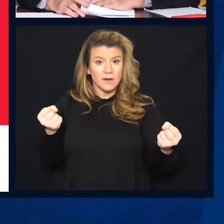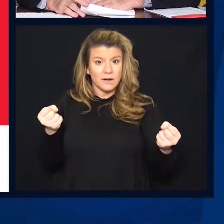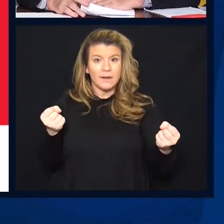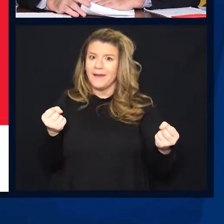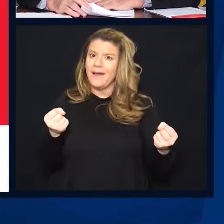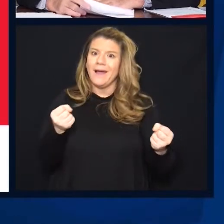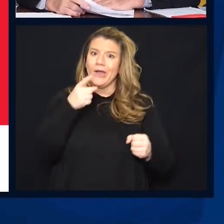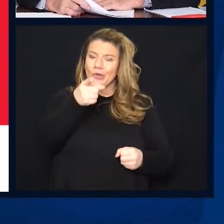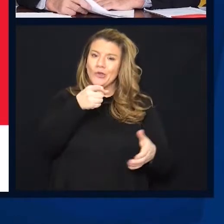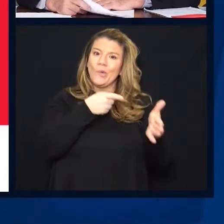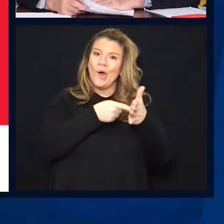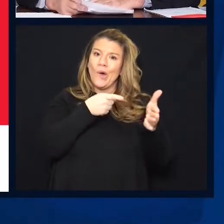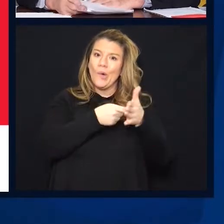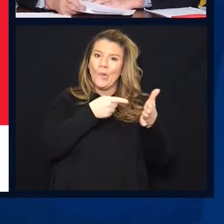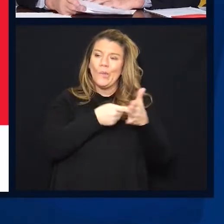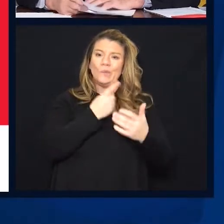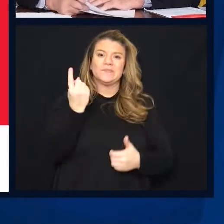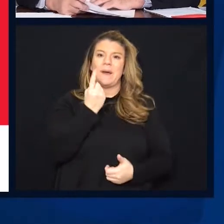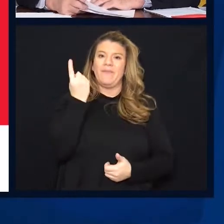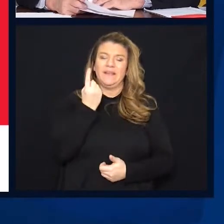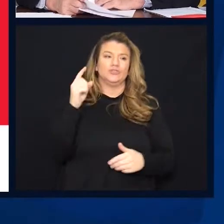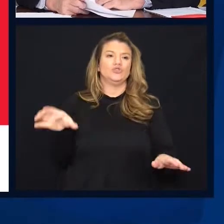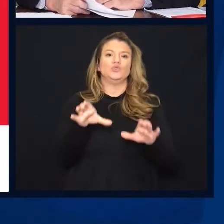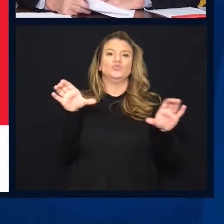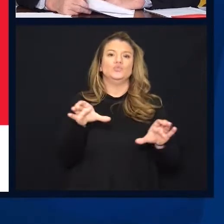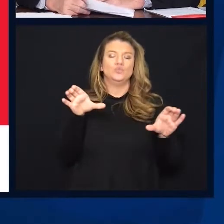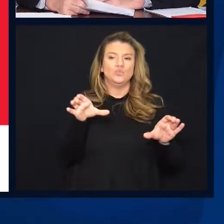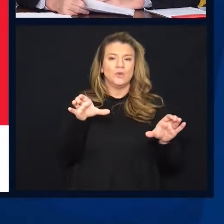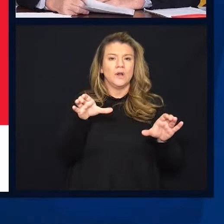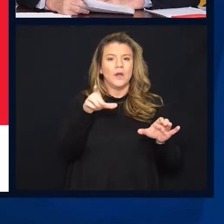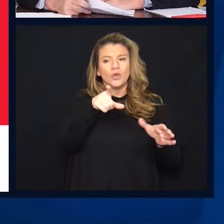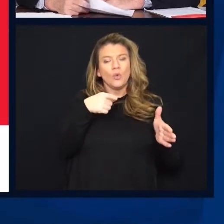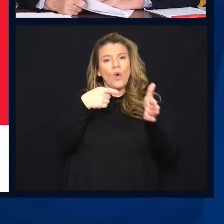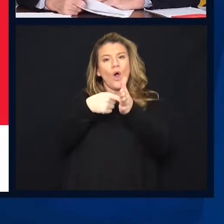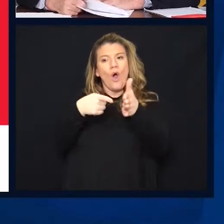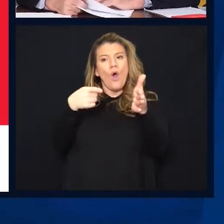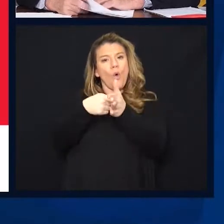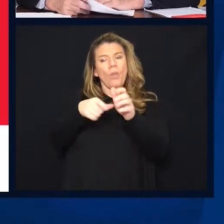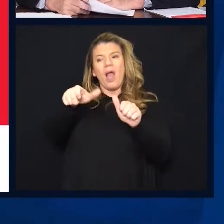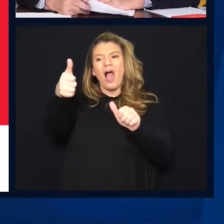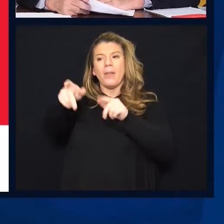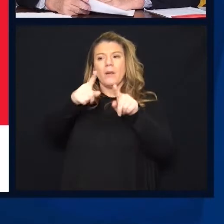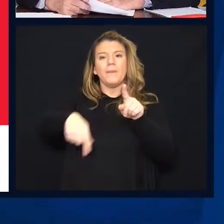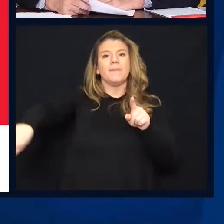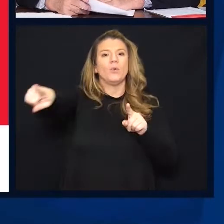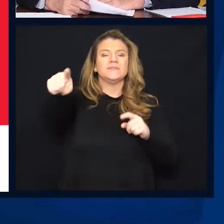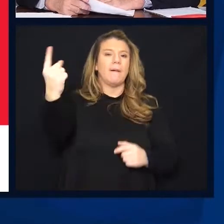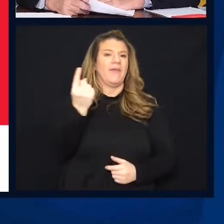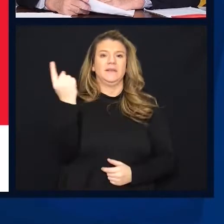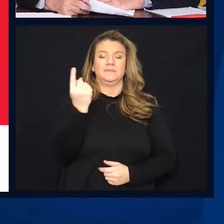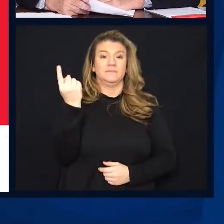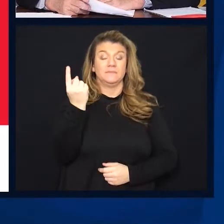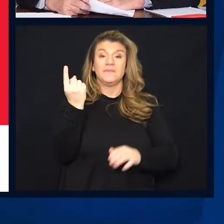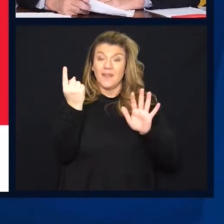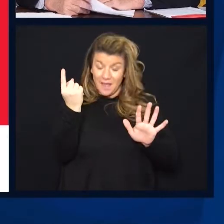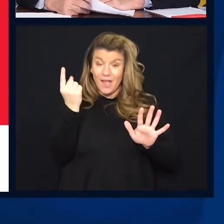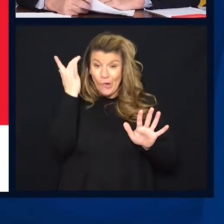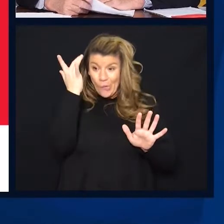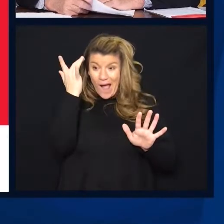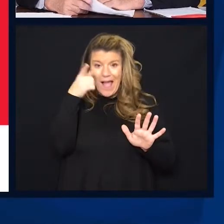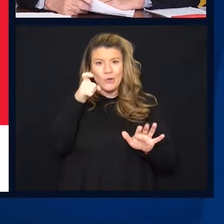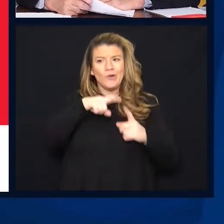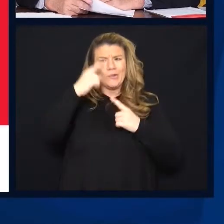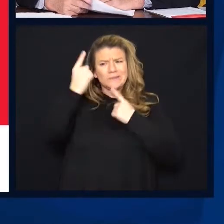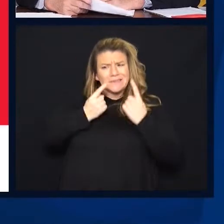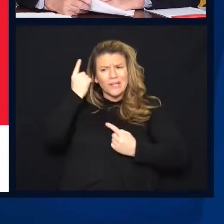not owe yourself something there? Owe your brethren something from the standpoint of considering